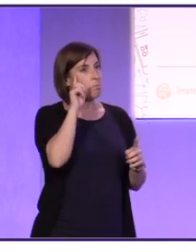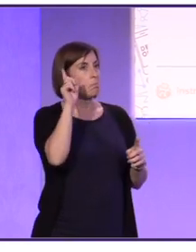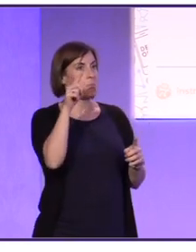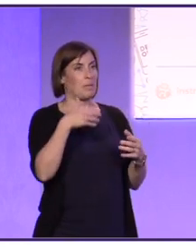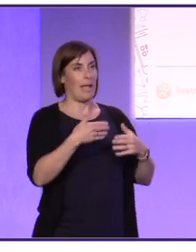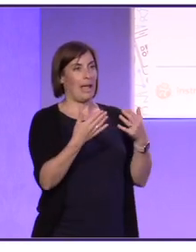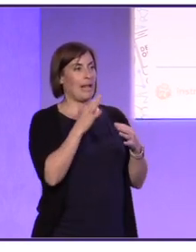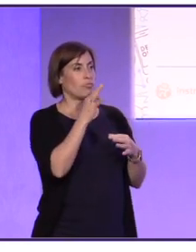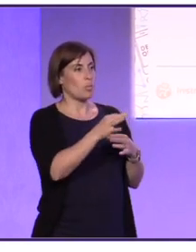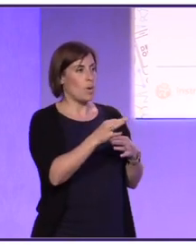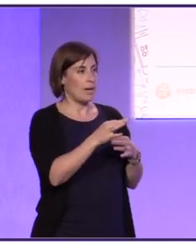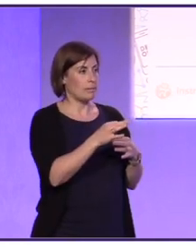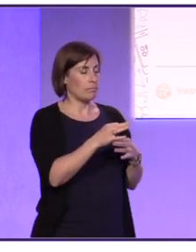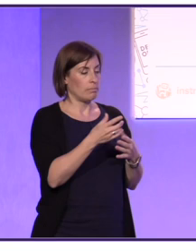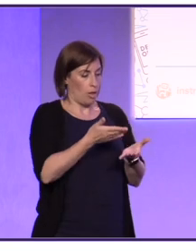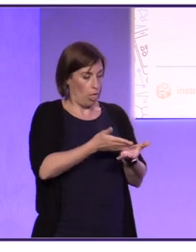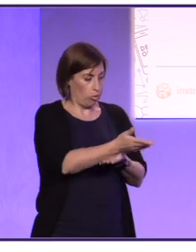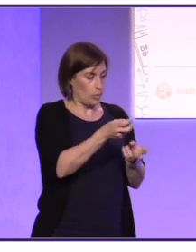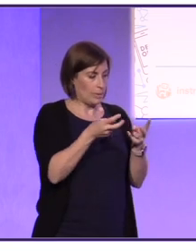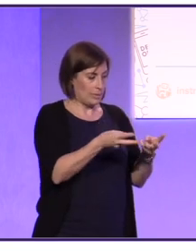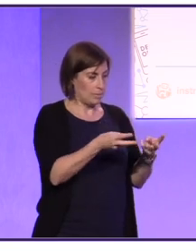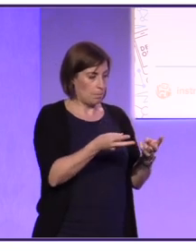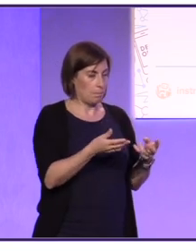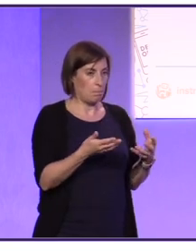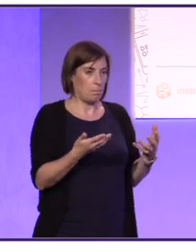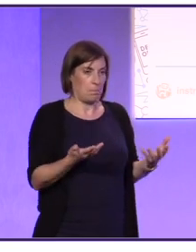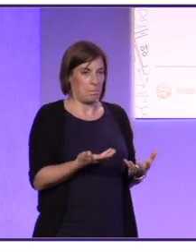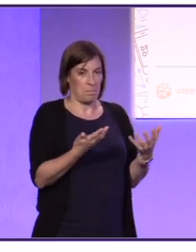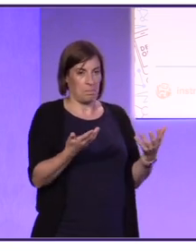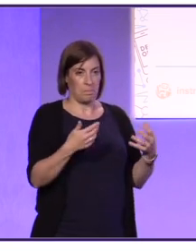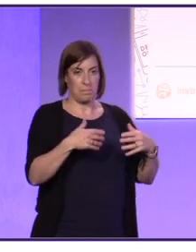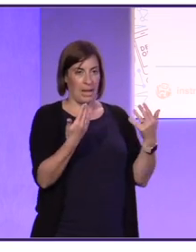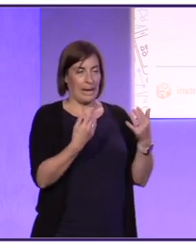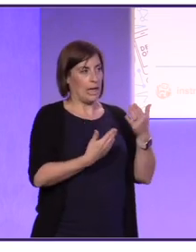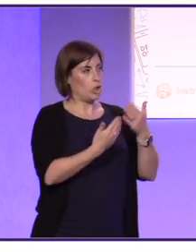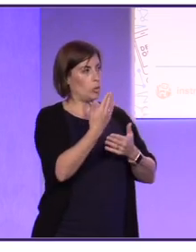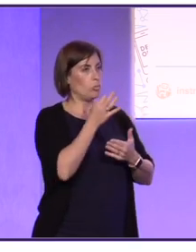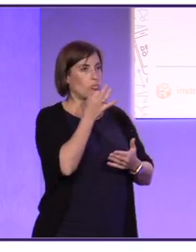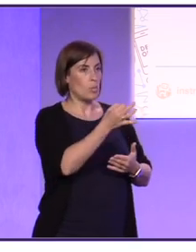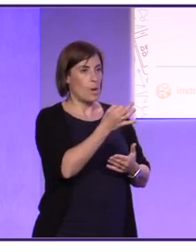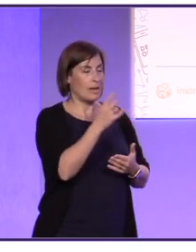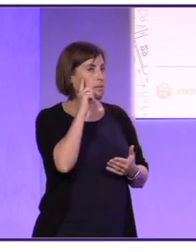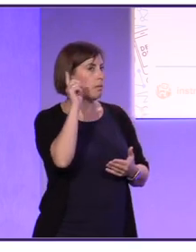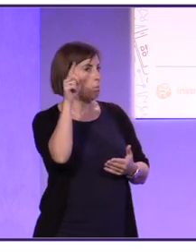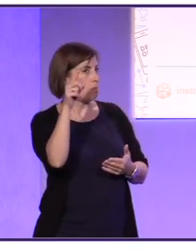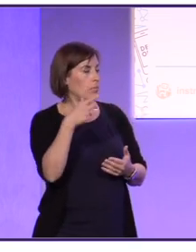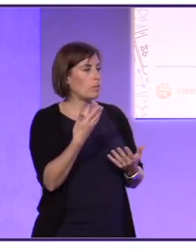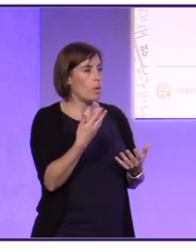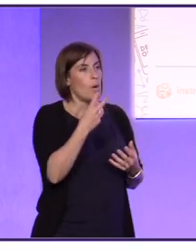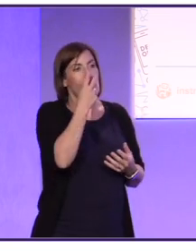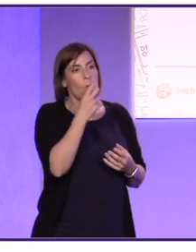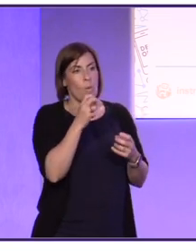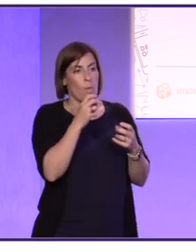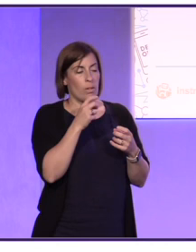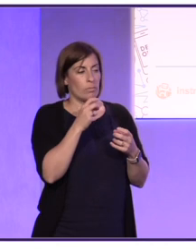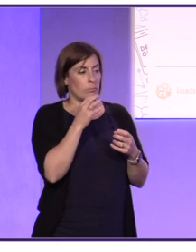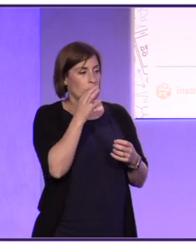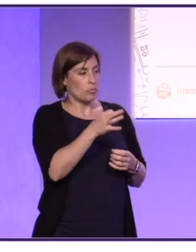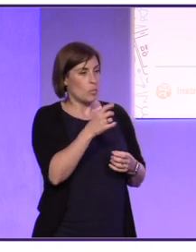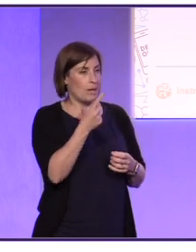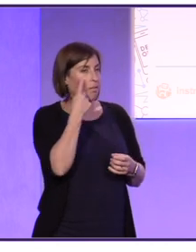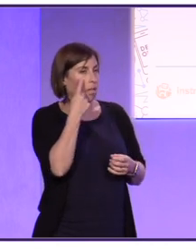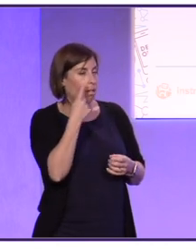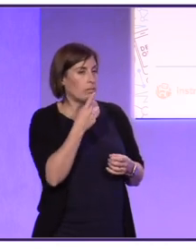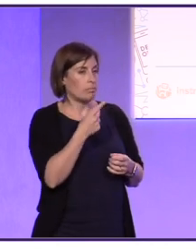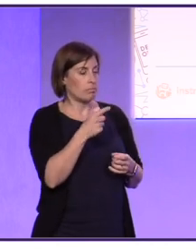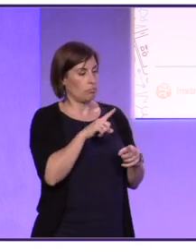through the system all the time. And it could be just a created new request or a replaying of old requests. And what